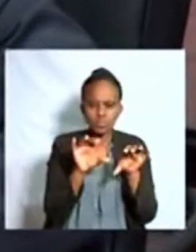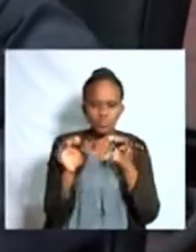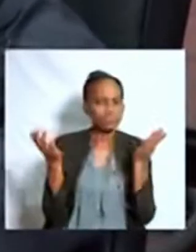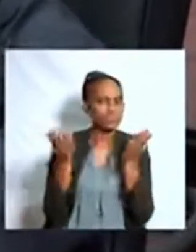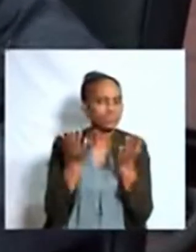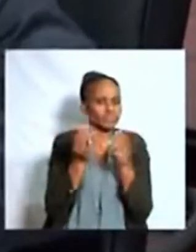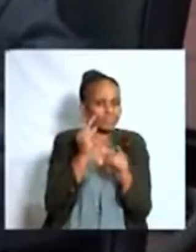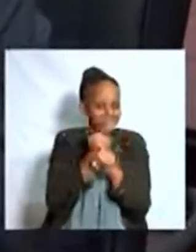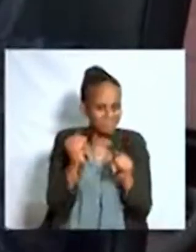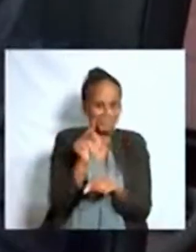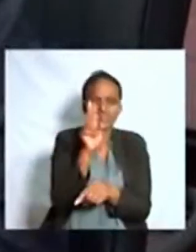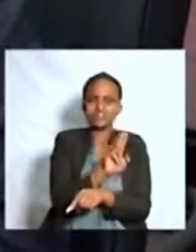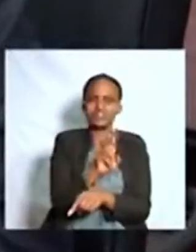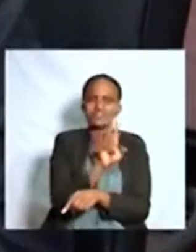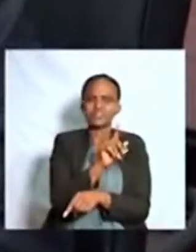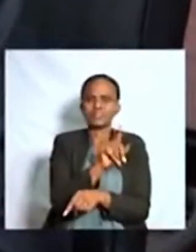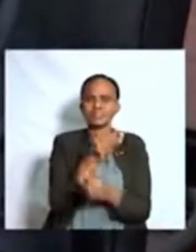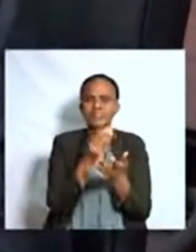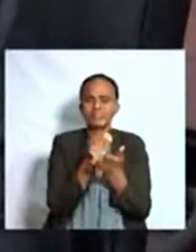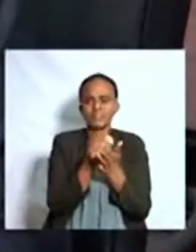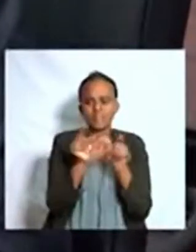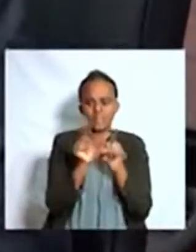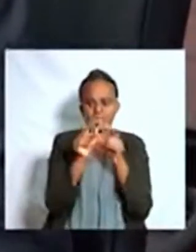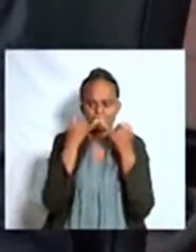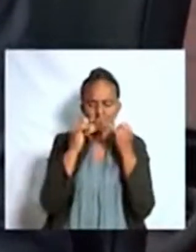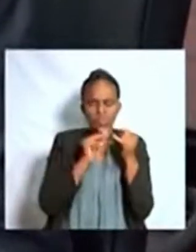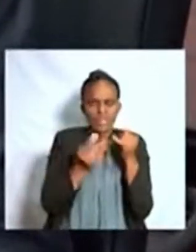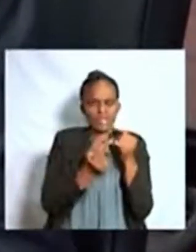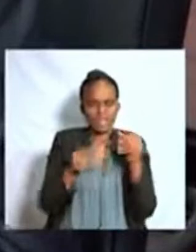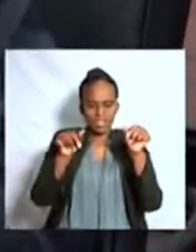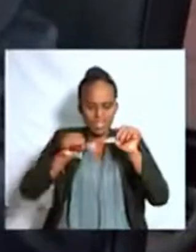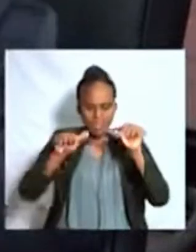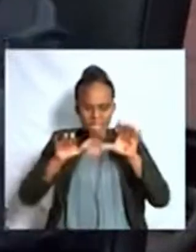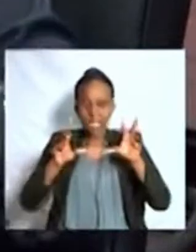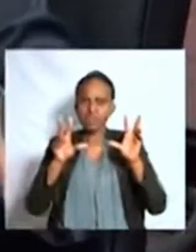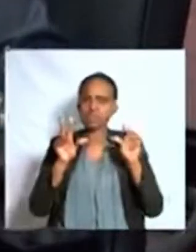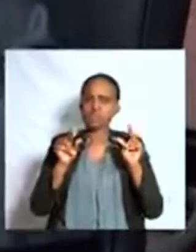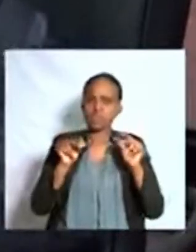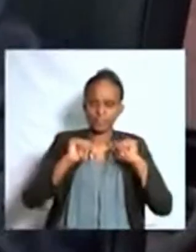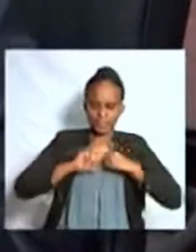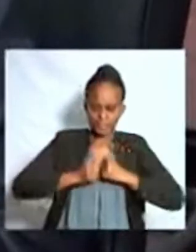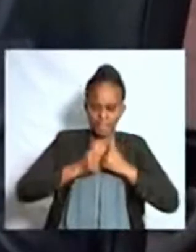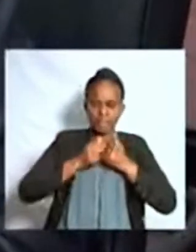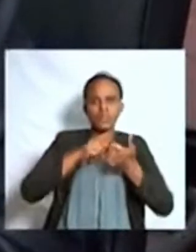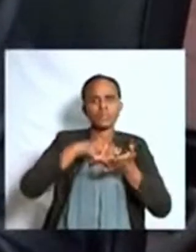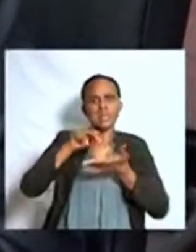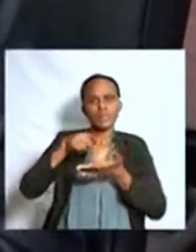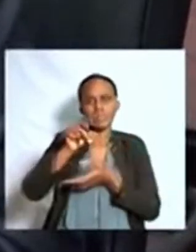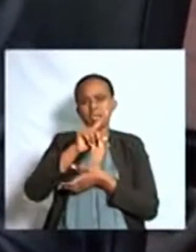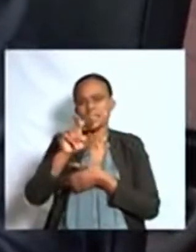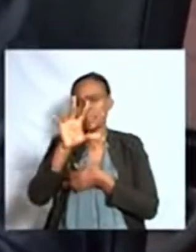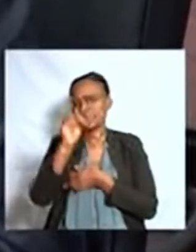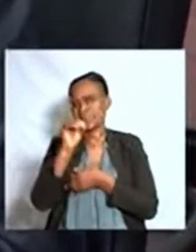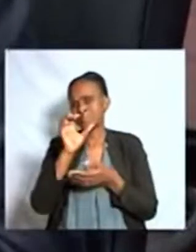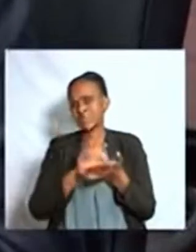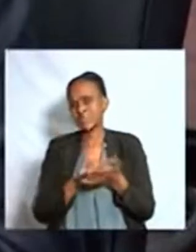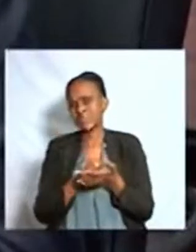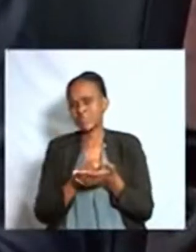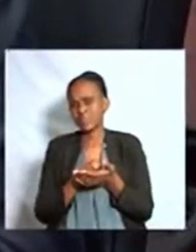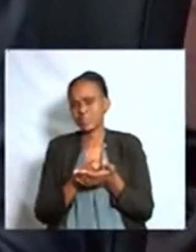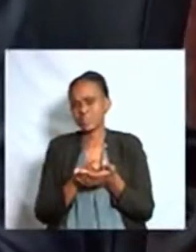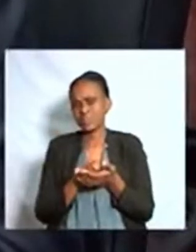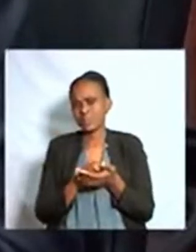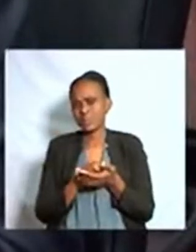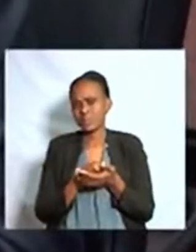They just use the money, and they're even telling us after auditors that no, we have even paid 150. What